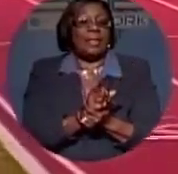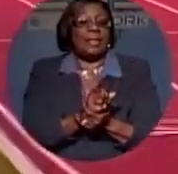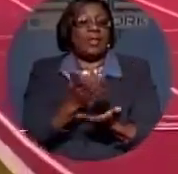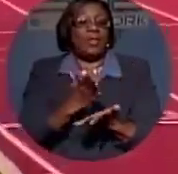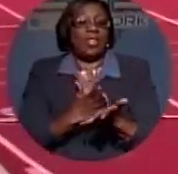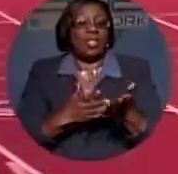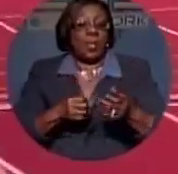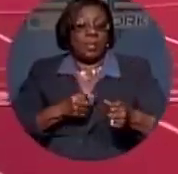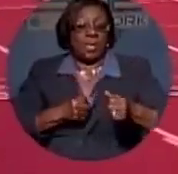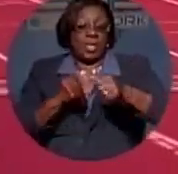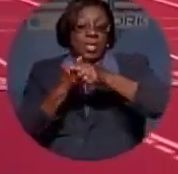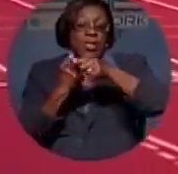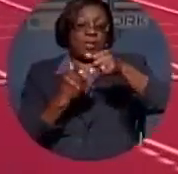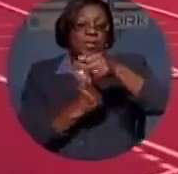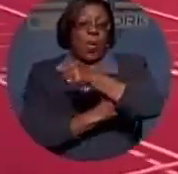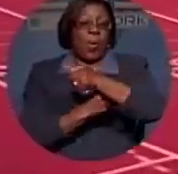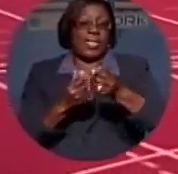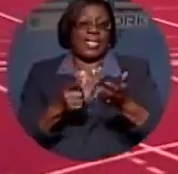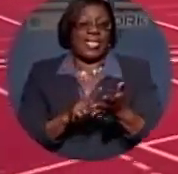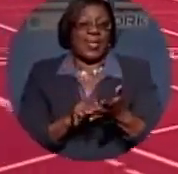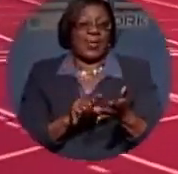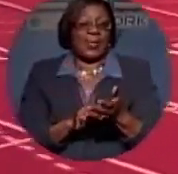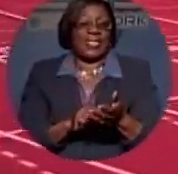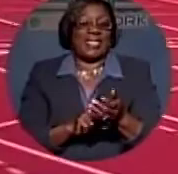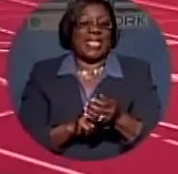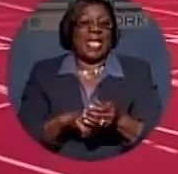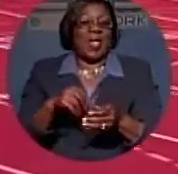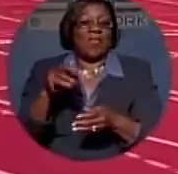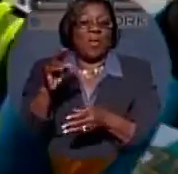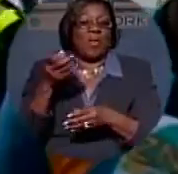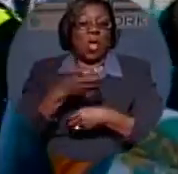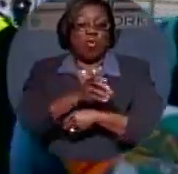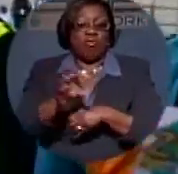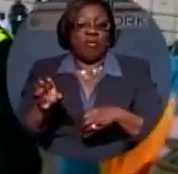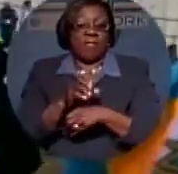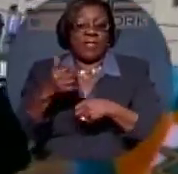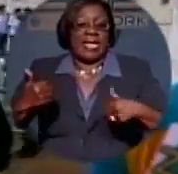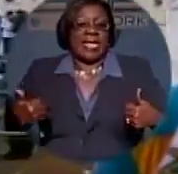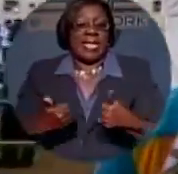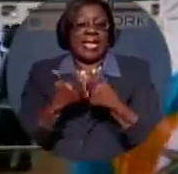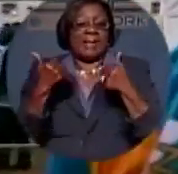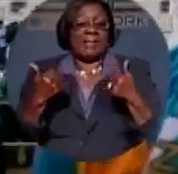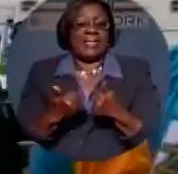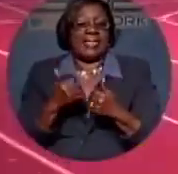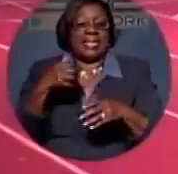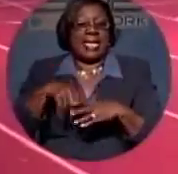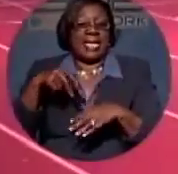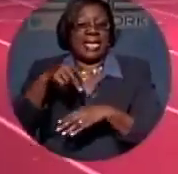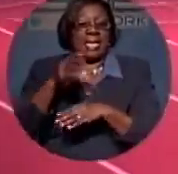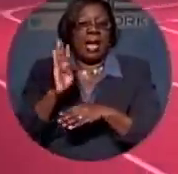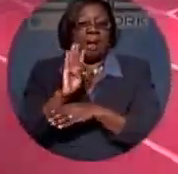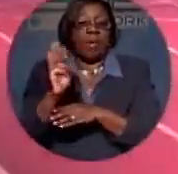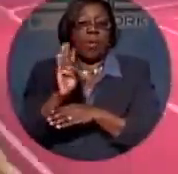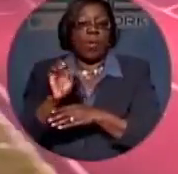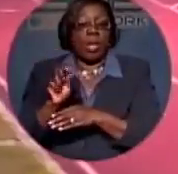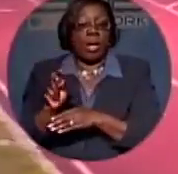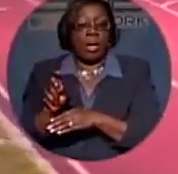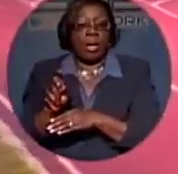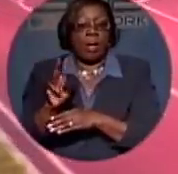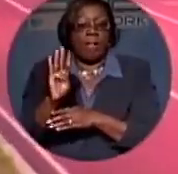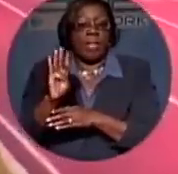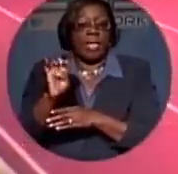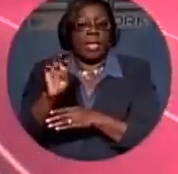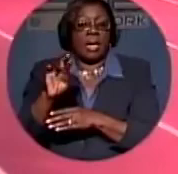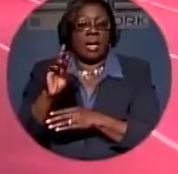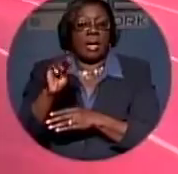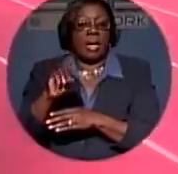some sports-related news from the 41st Annual Carifta Track and Field Championships being held in Hamilton, Bermuda. The president of the